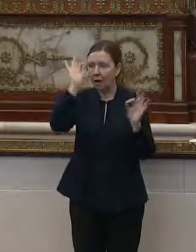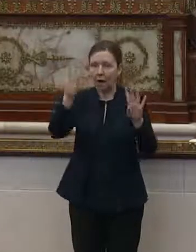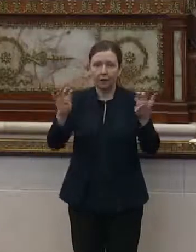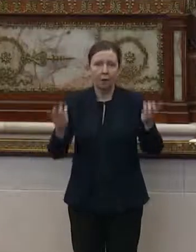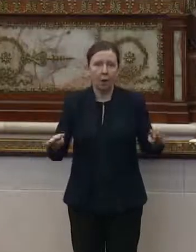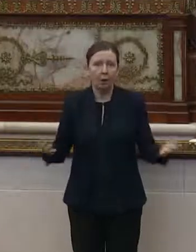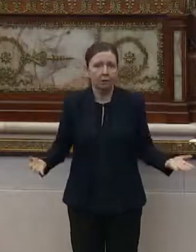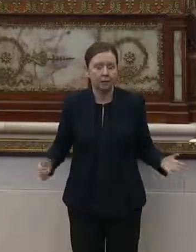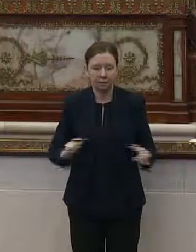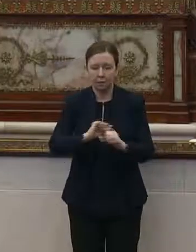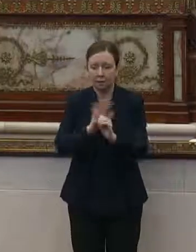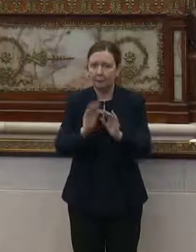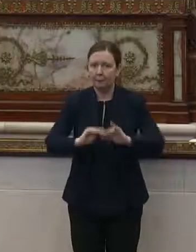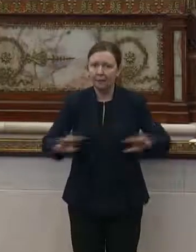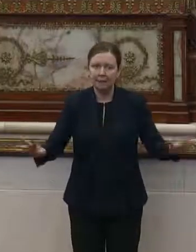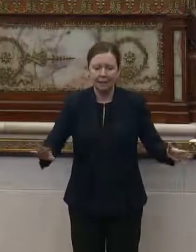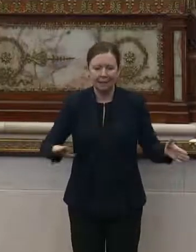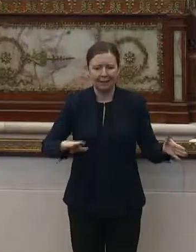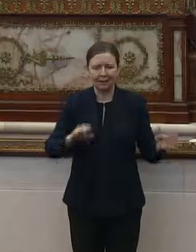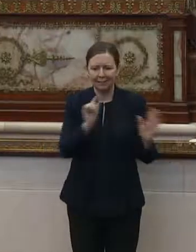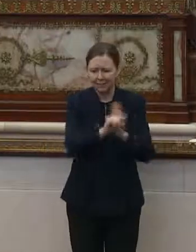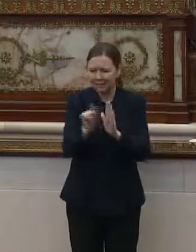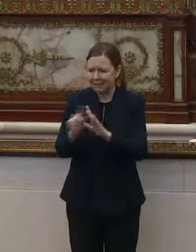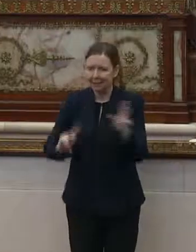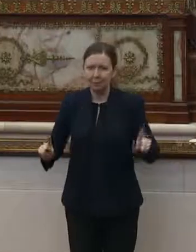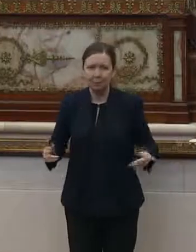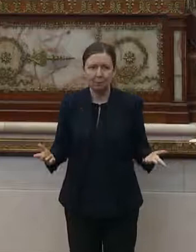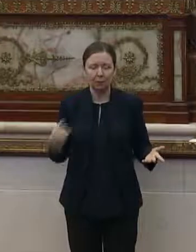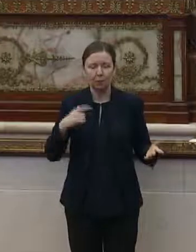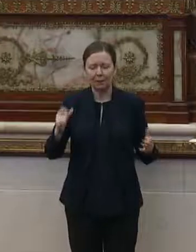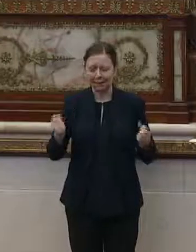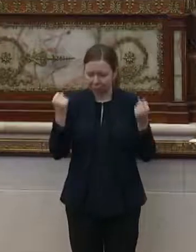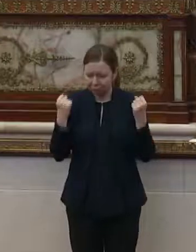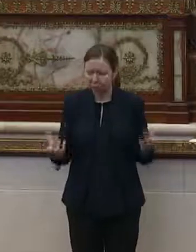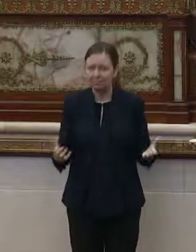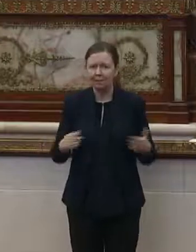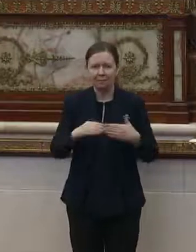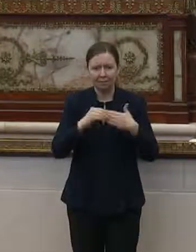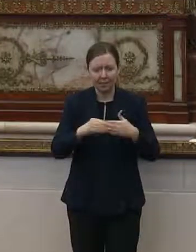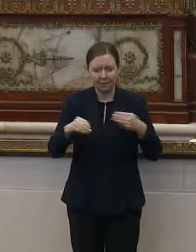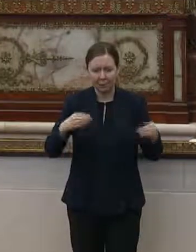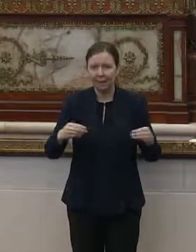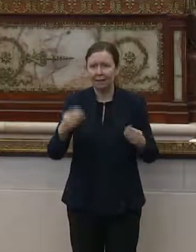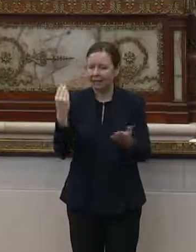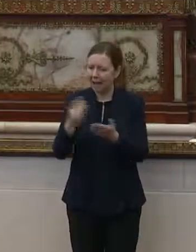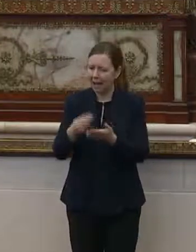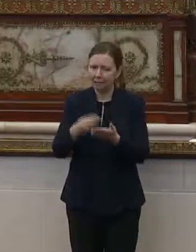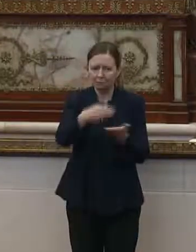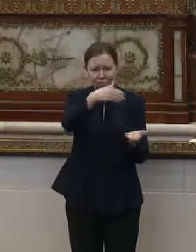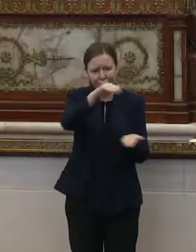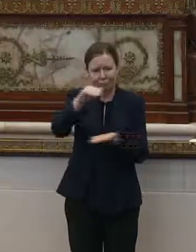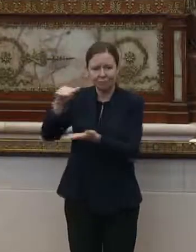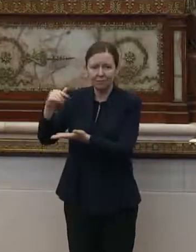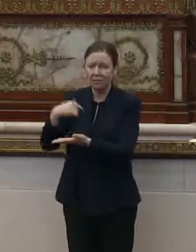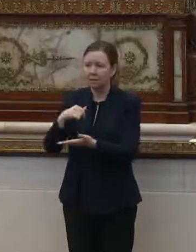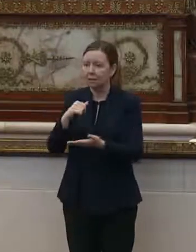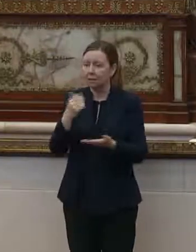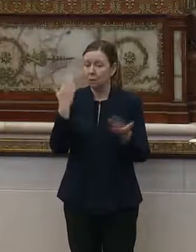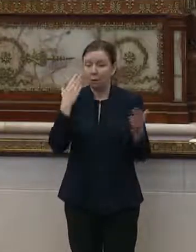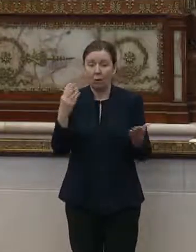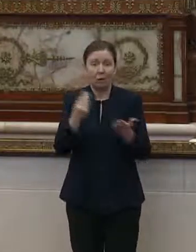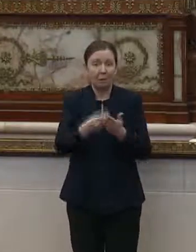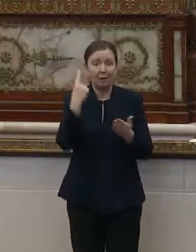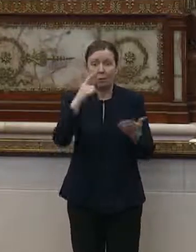It's a pandemic, it's deadly. We need as much flexibility, as much money. We're not going to tell you, we don't know what the money